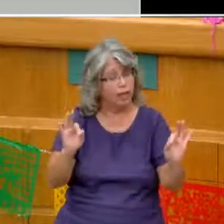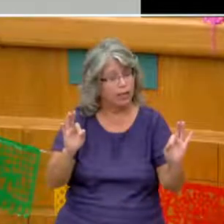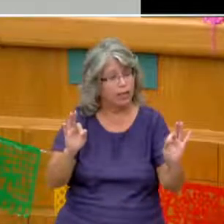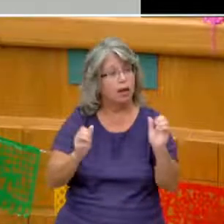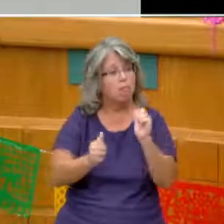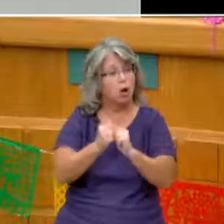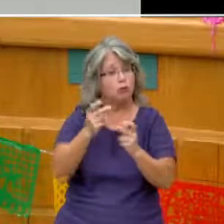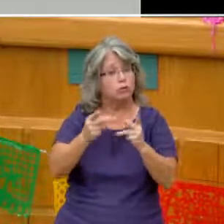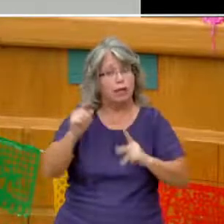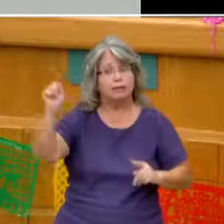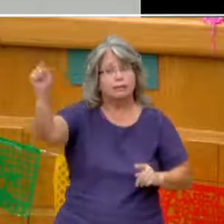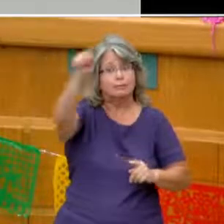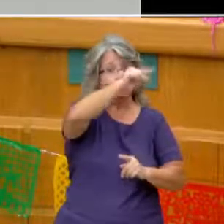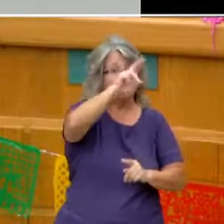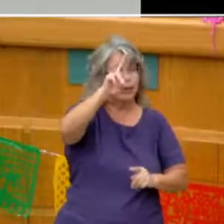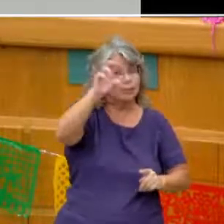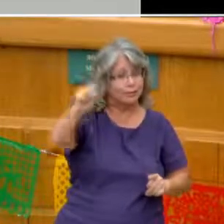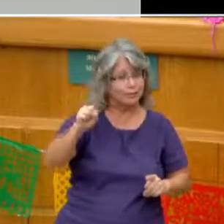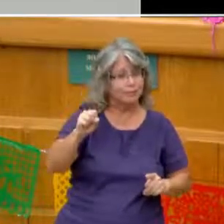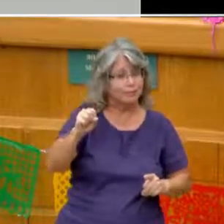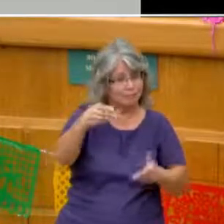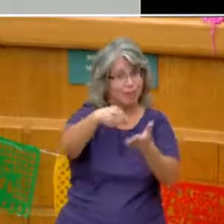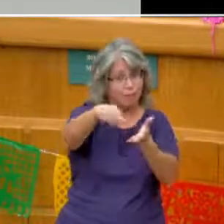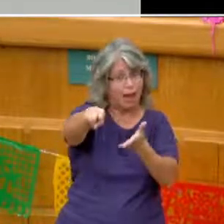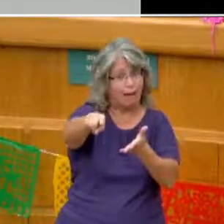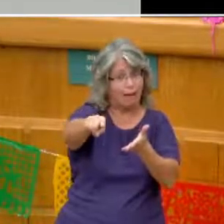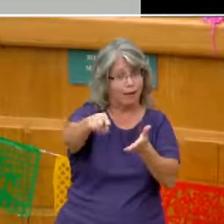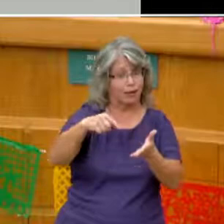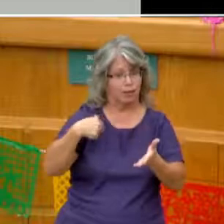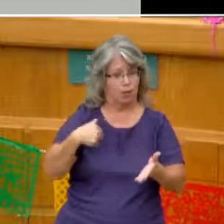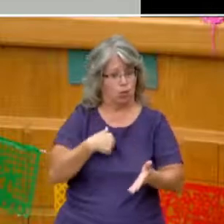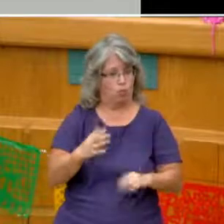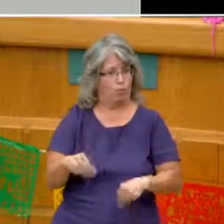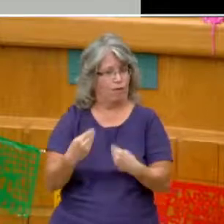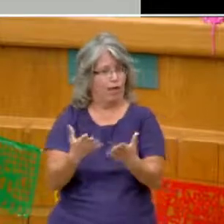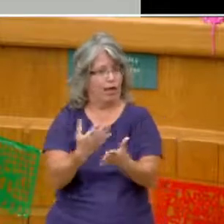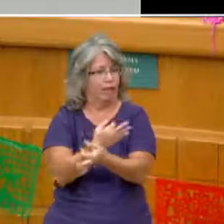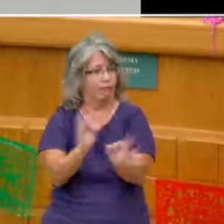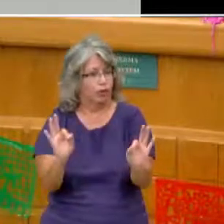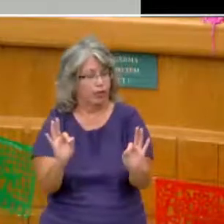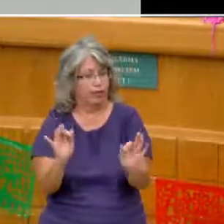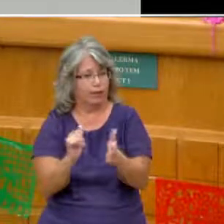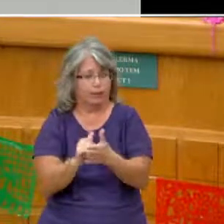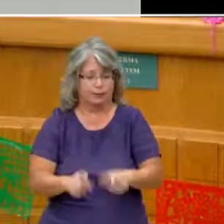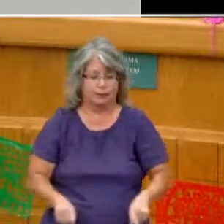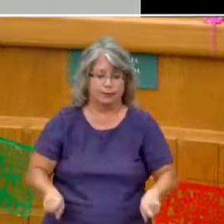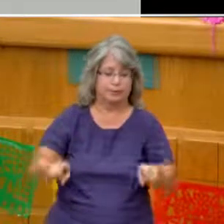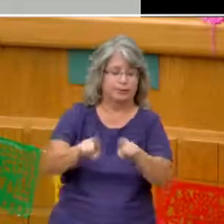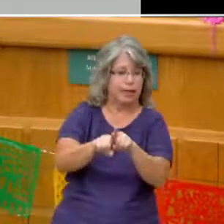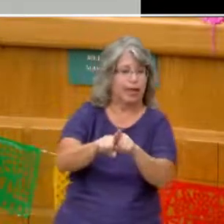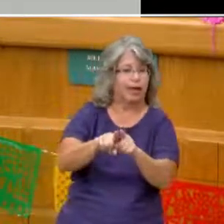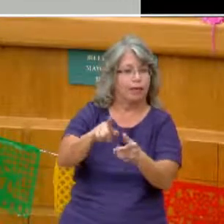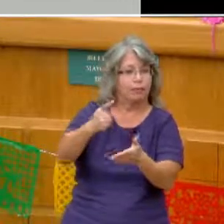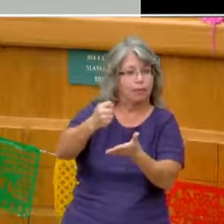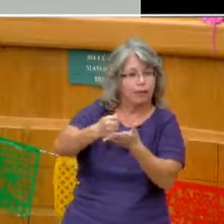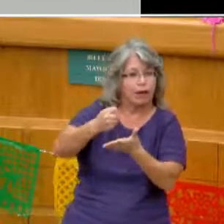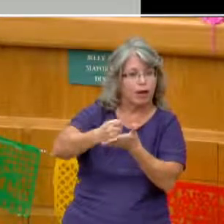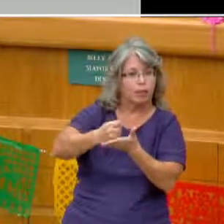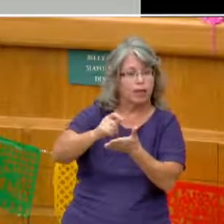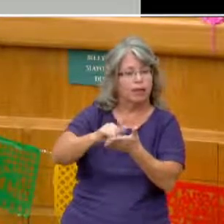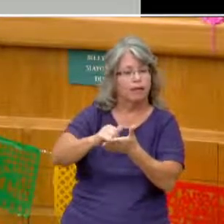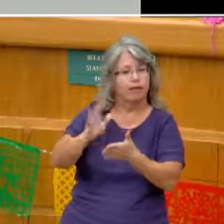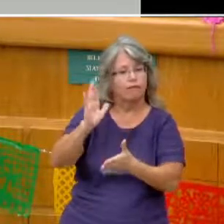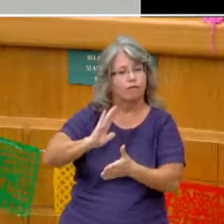you have to pay for them. Here, they're free. This is the same monoclonal antibody treatment that former President Trump